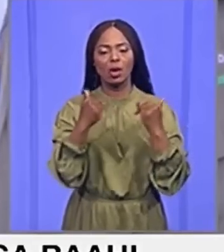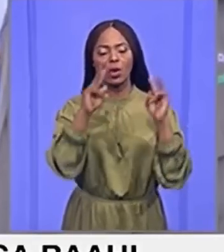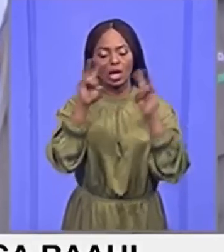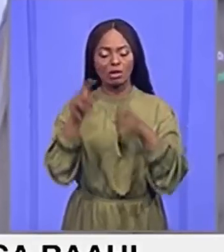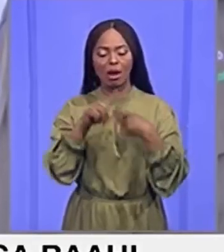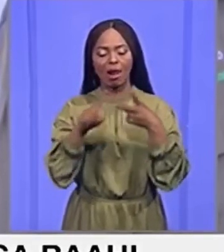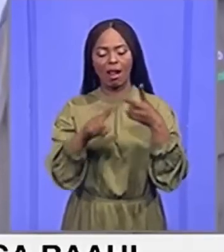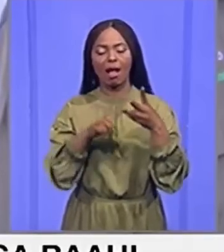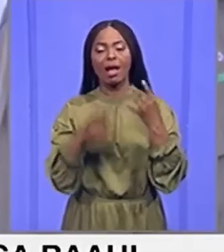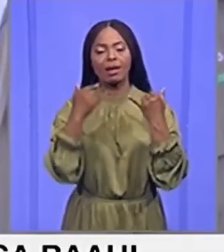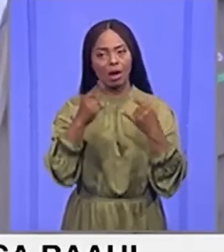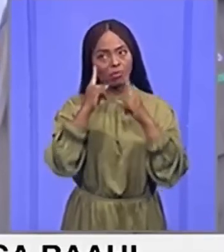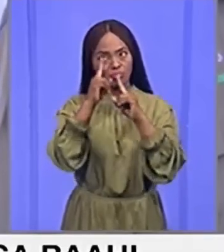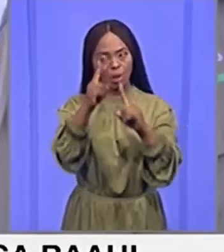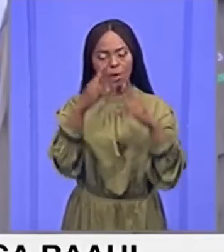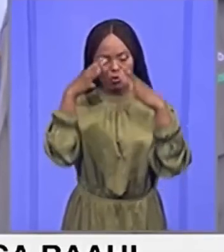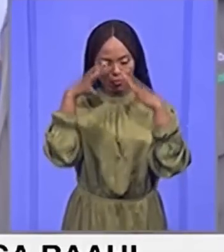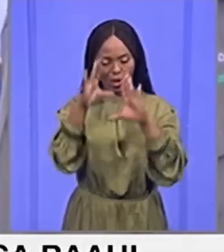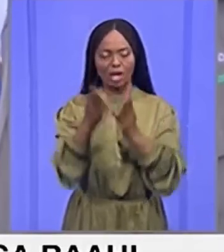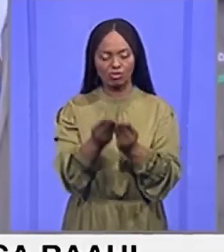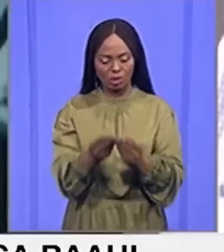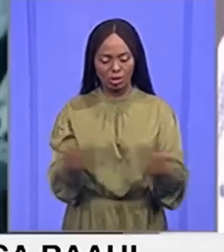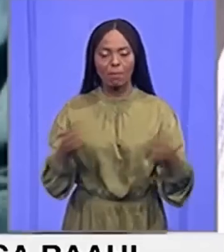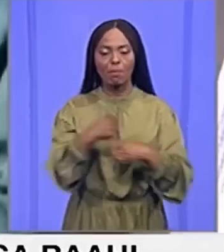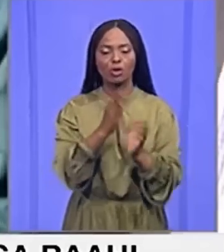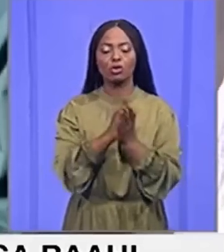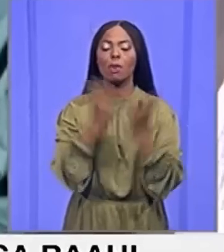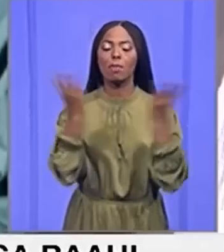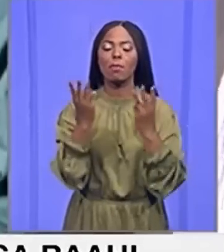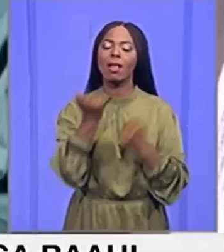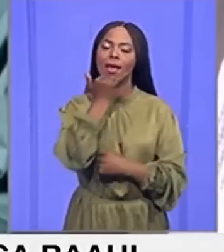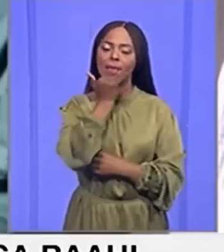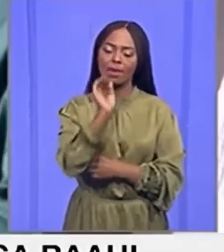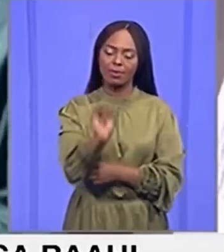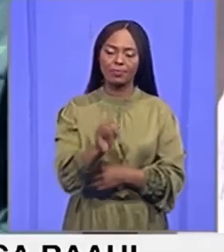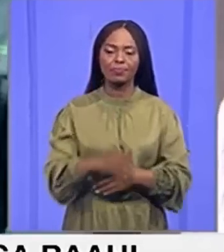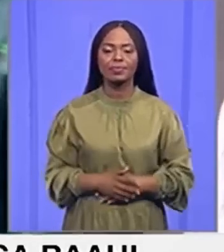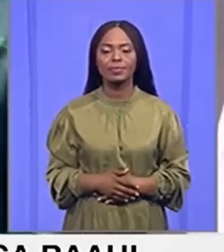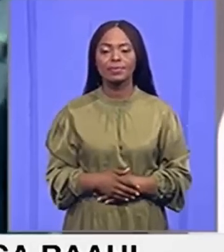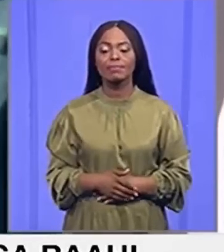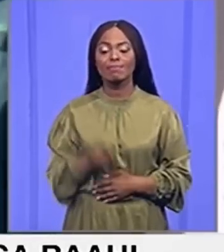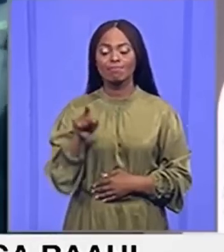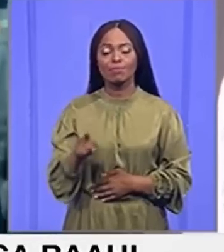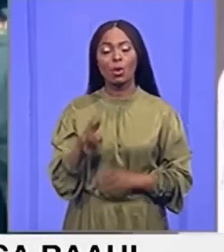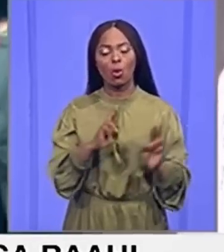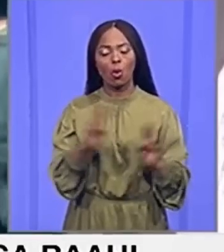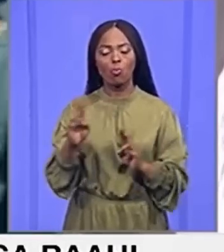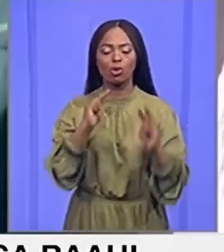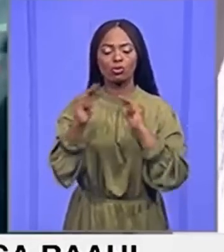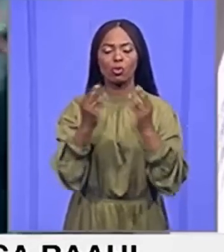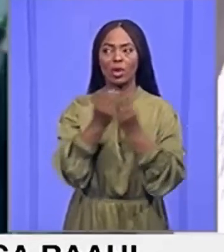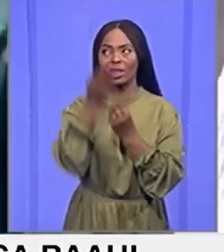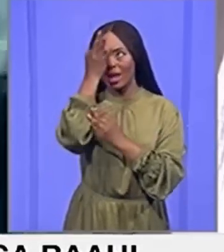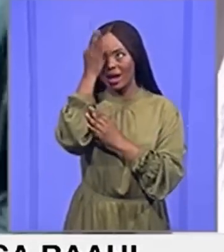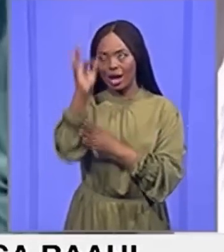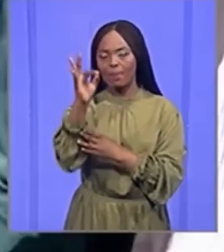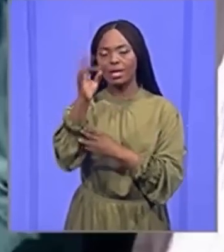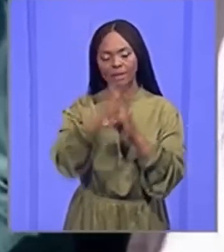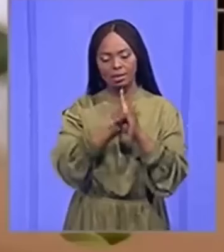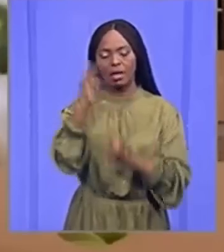addressing to make sure that everyone is happy. Mokgatlo wa Matsamo o tshepa hore dipuisano tsa ona le mmuso di tla